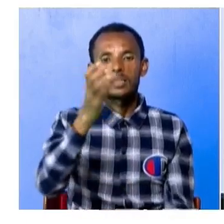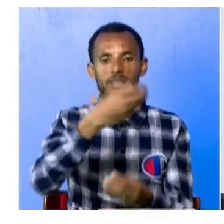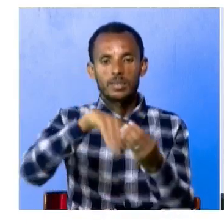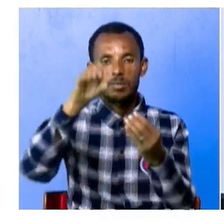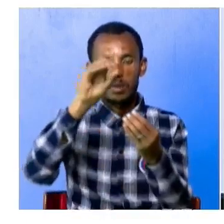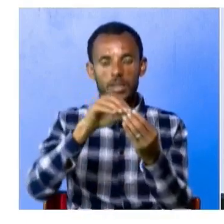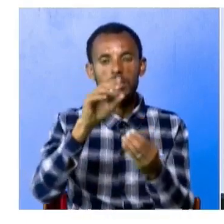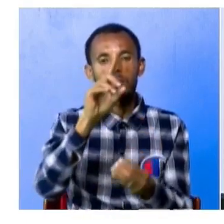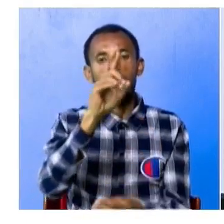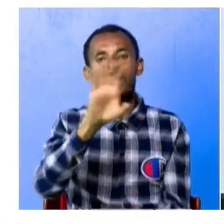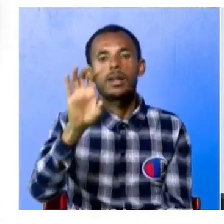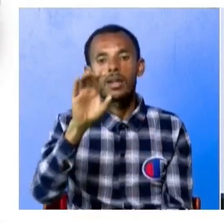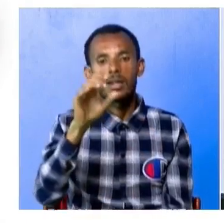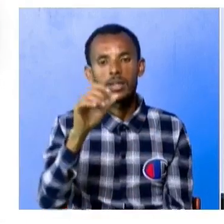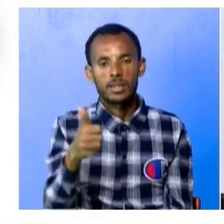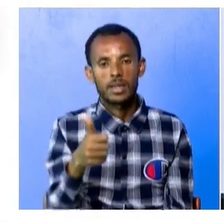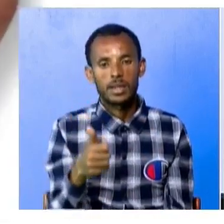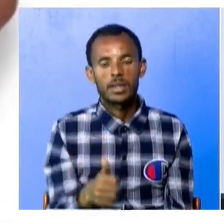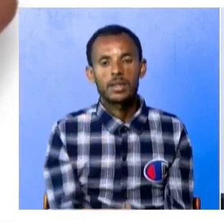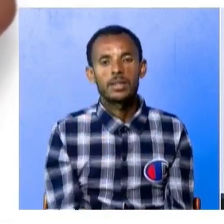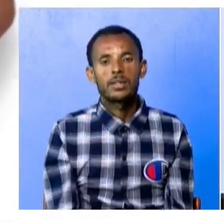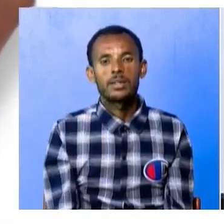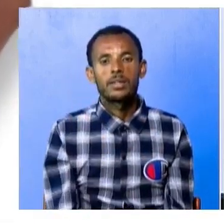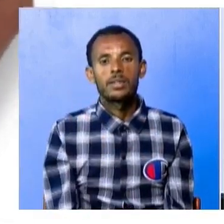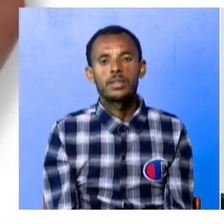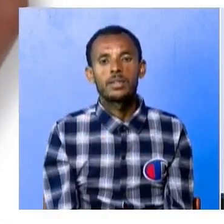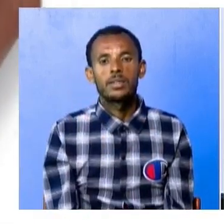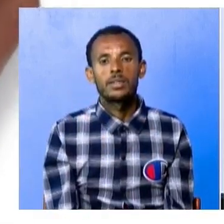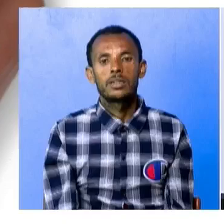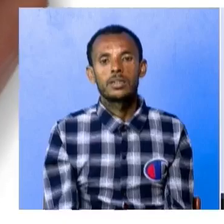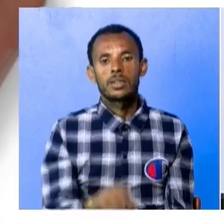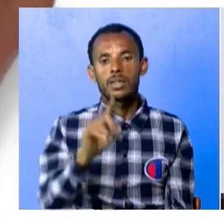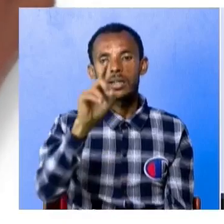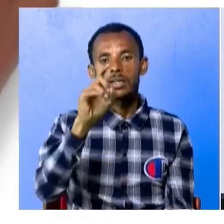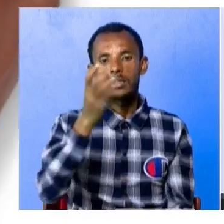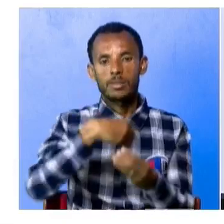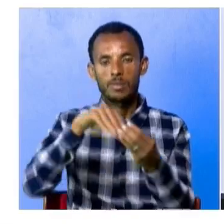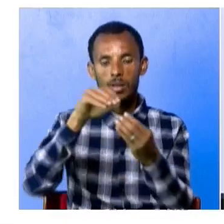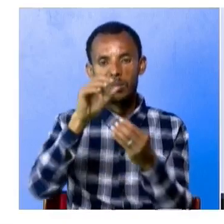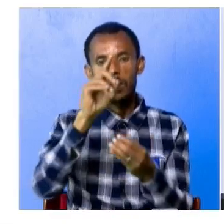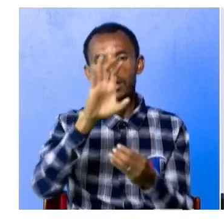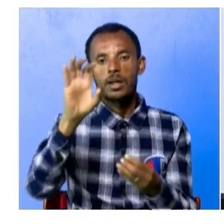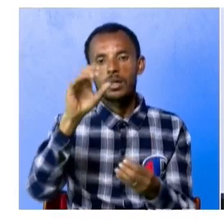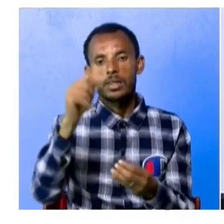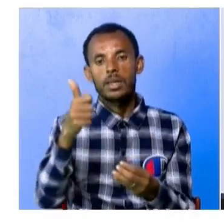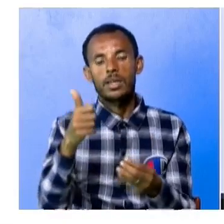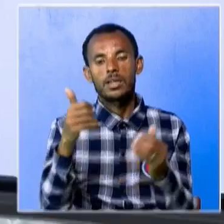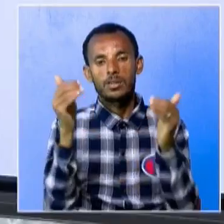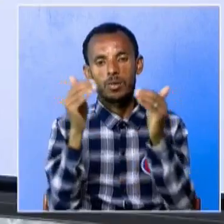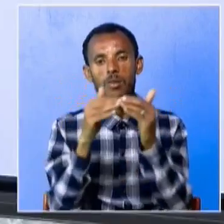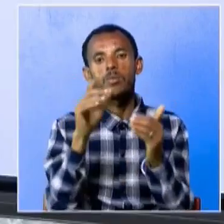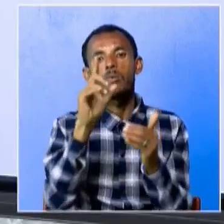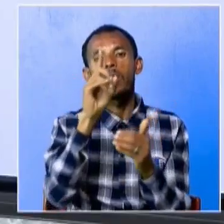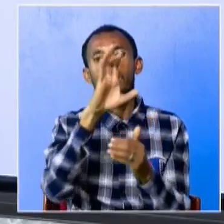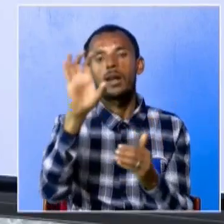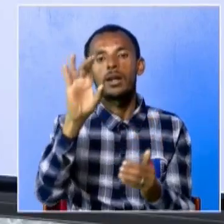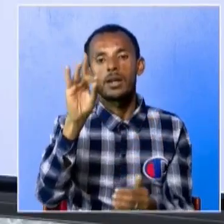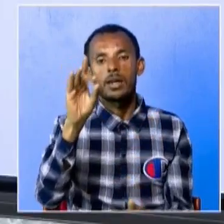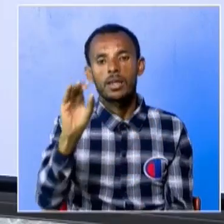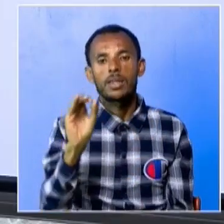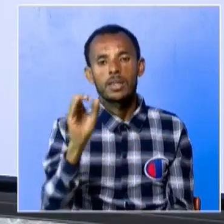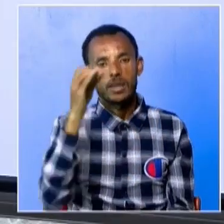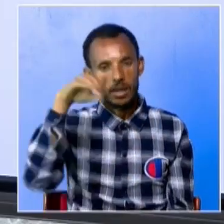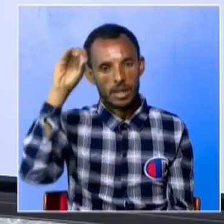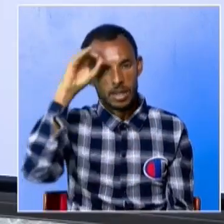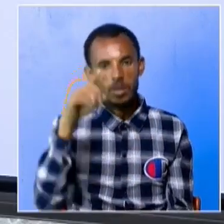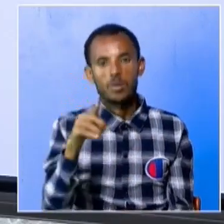110, x plus 110 degree is 180 degree. Okay, now